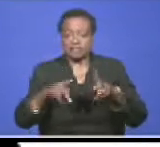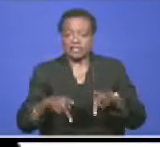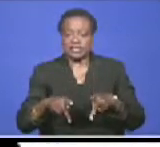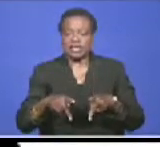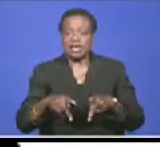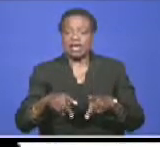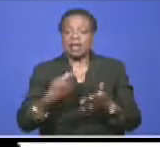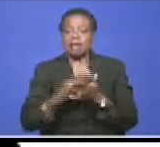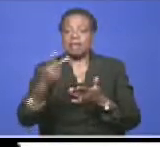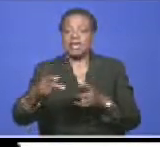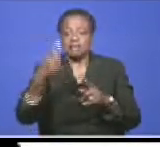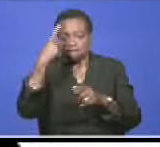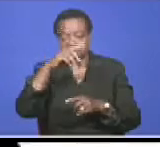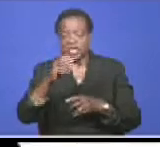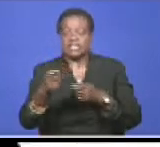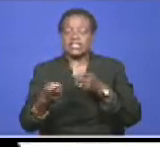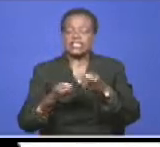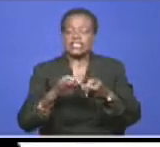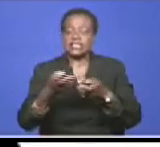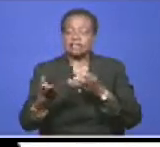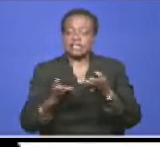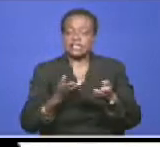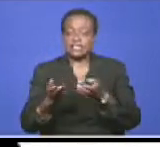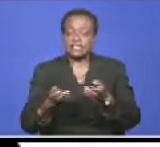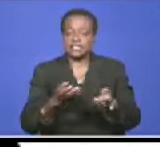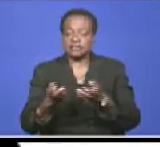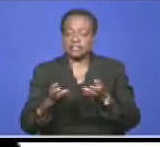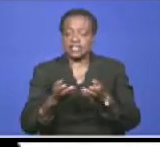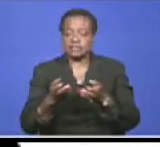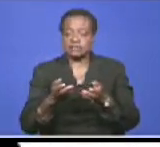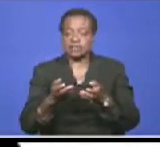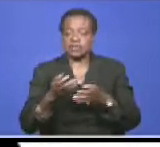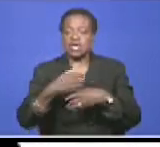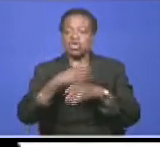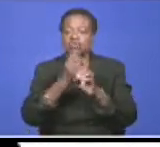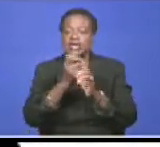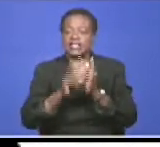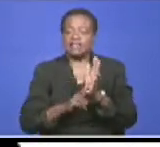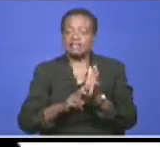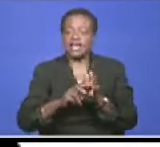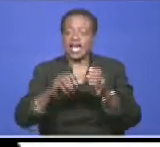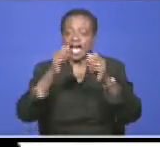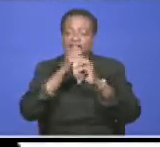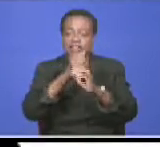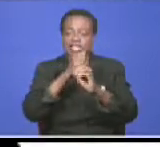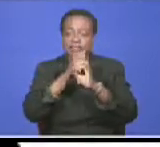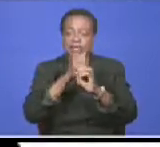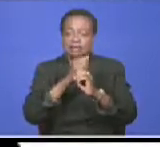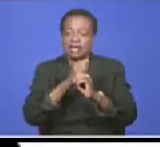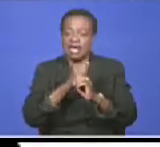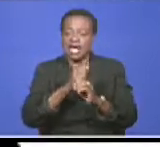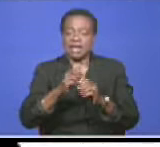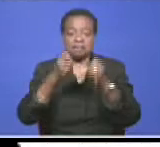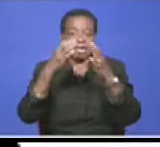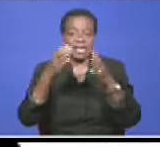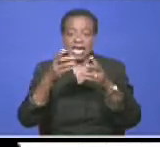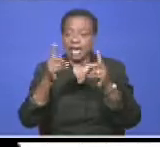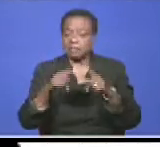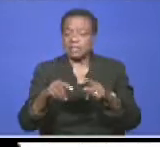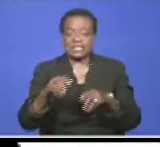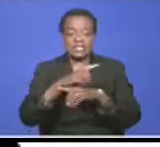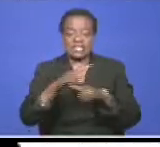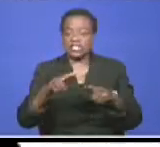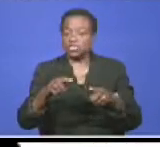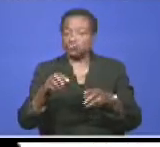services based on creative advertisement, with many of the procedures left in a state of disrepair. We have